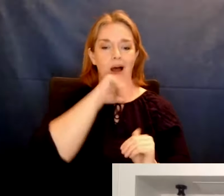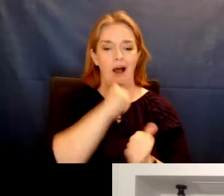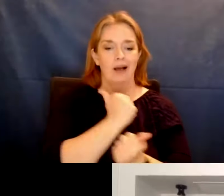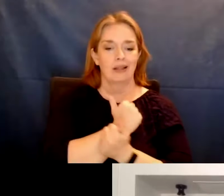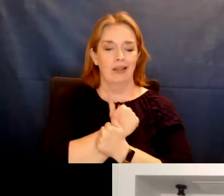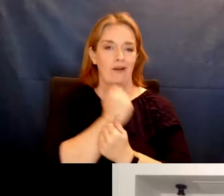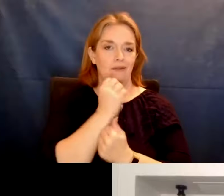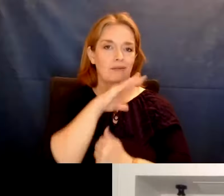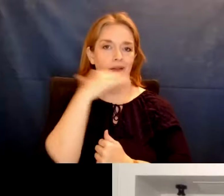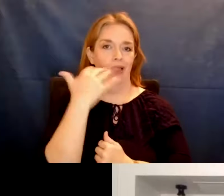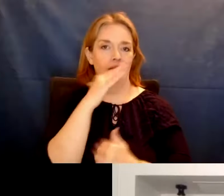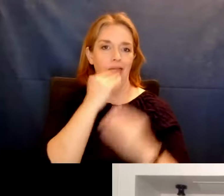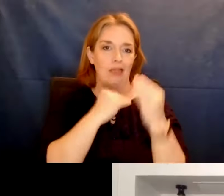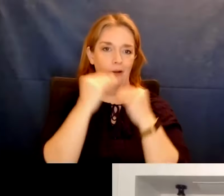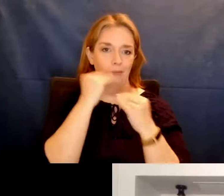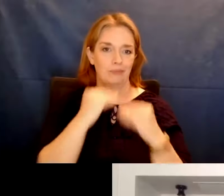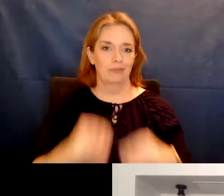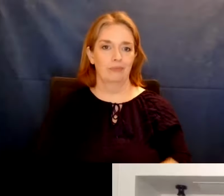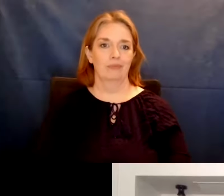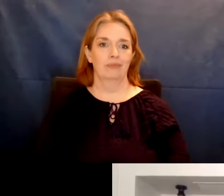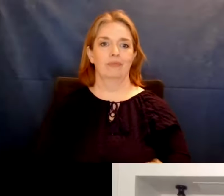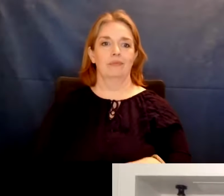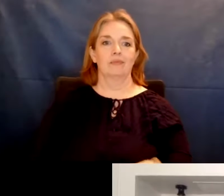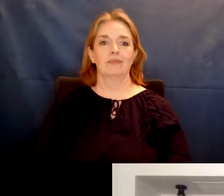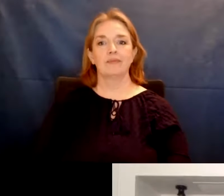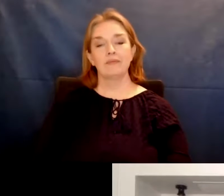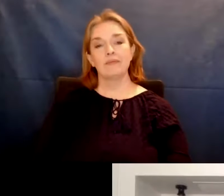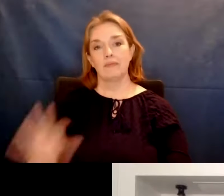So Freddie King, Beaten Eggs, and It's All Love.